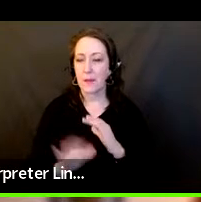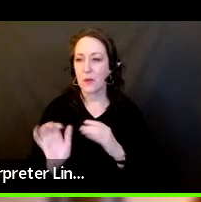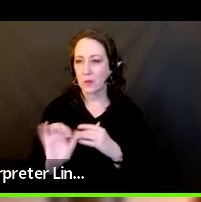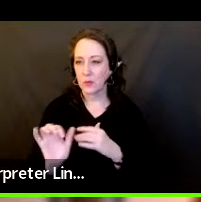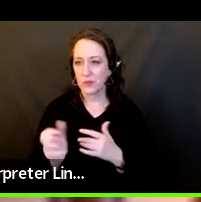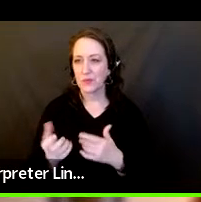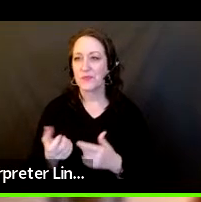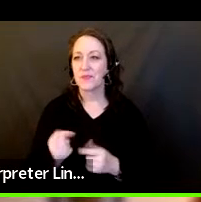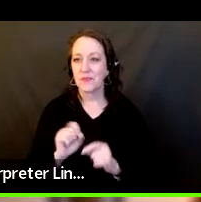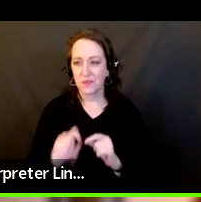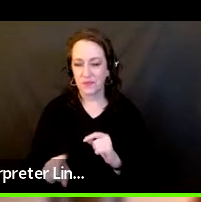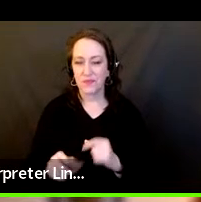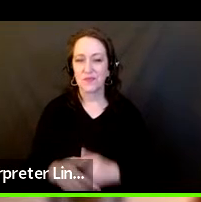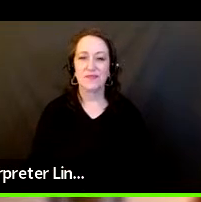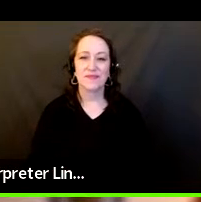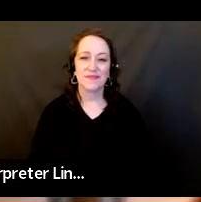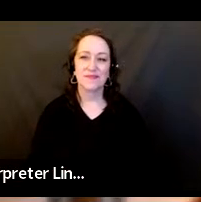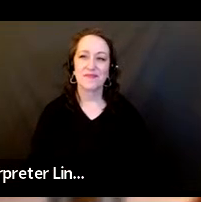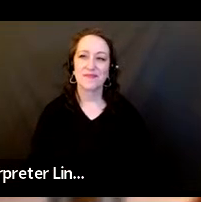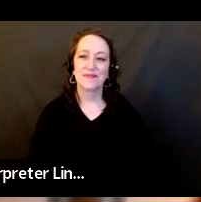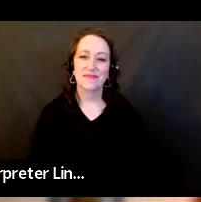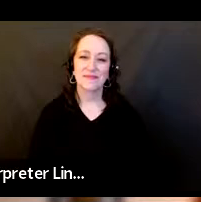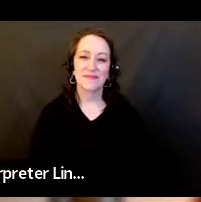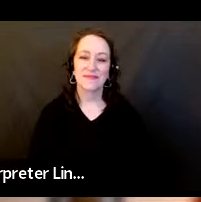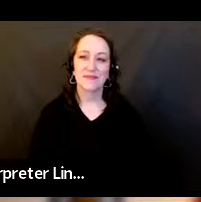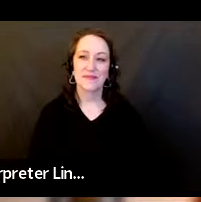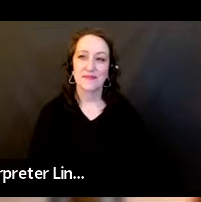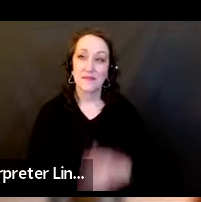out as well, Gloria.